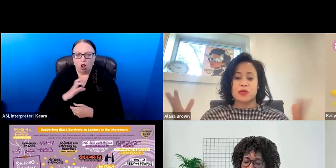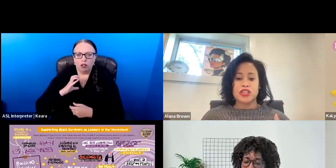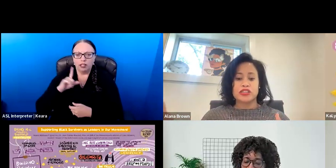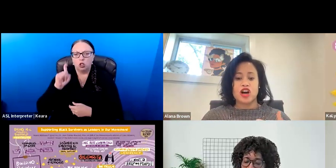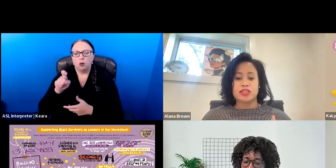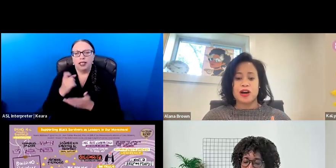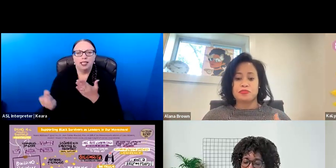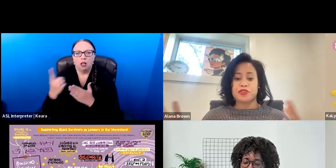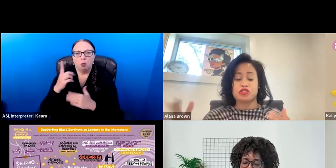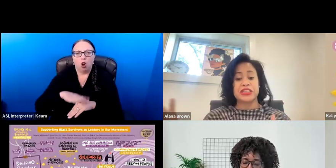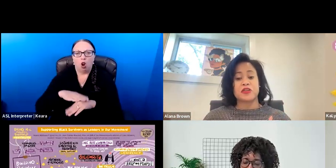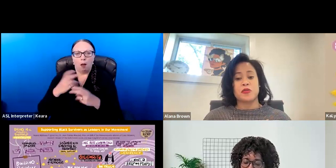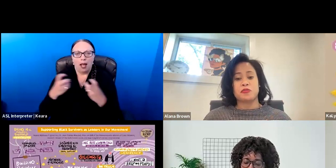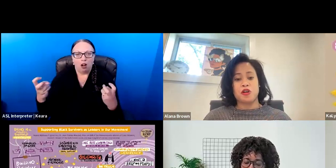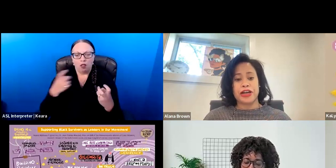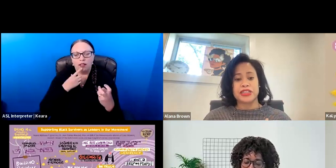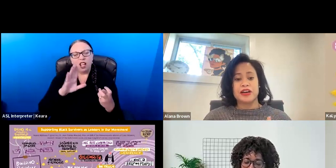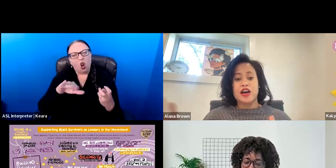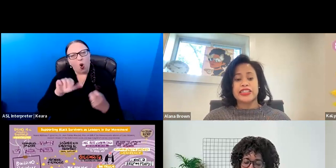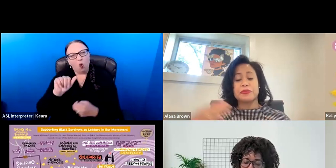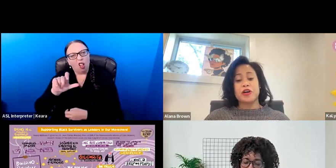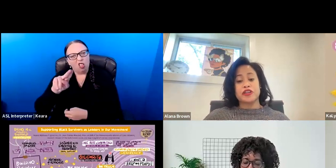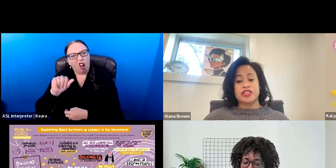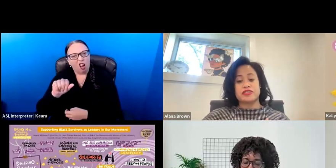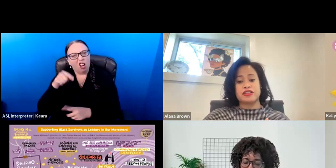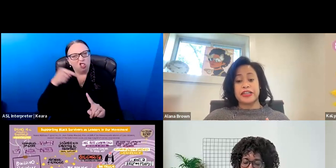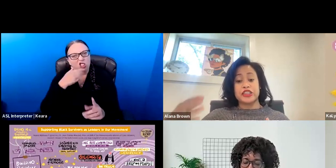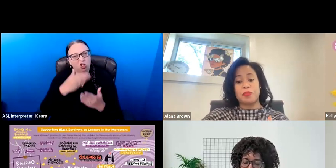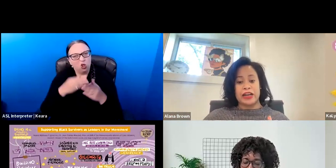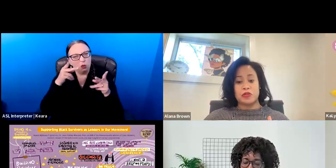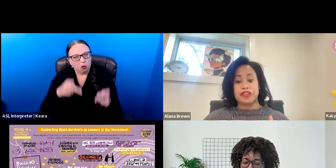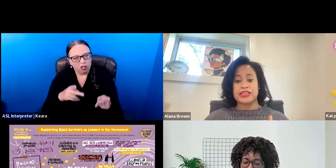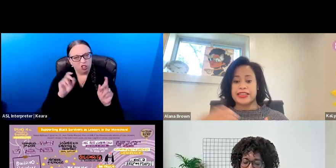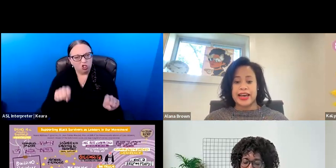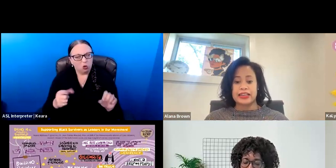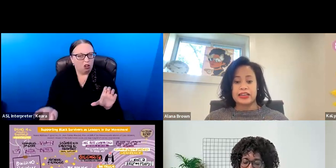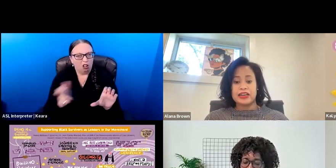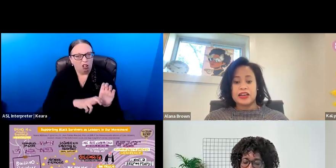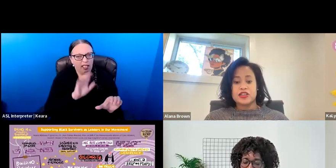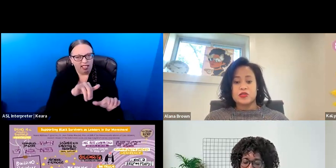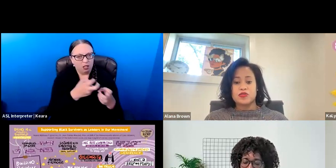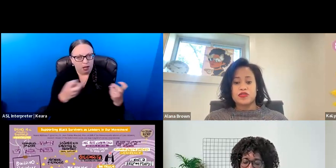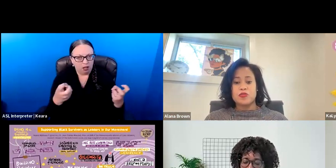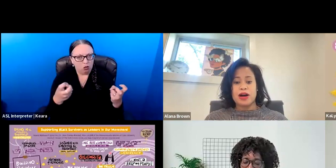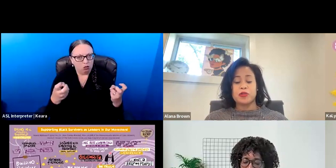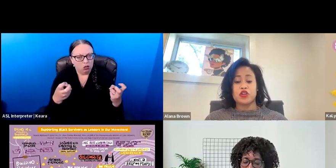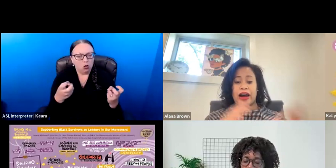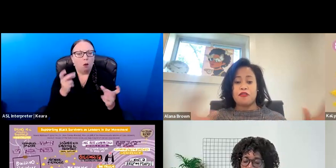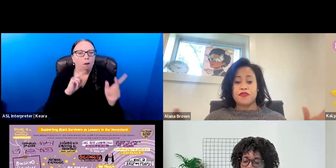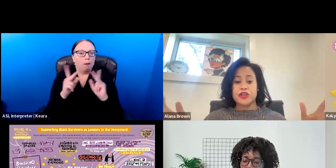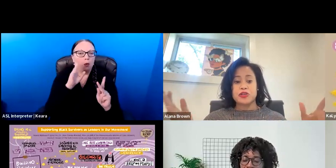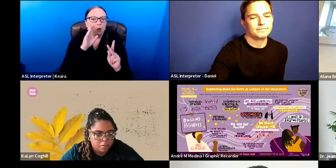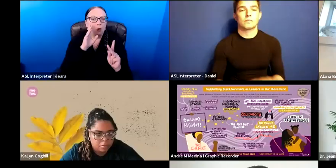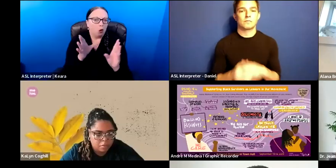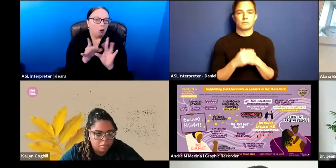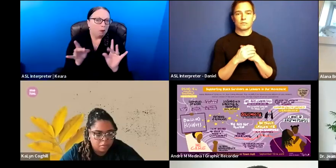Alana is a good person who talks about culture specific programs, and she could be on this congressional panel or things like that. So you want people to look